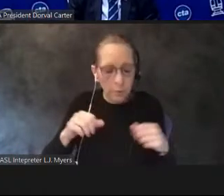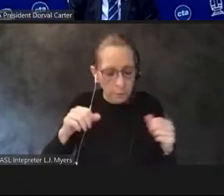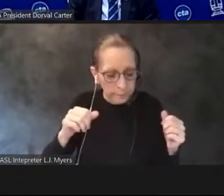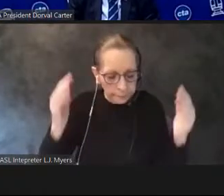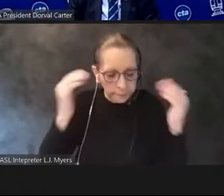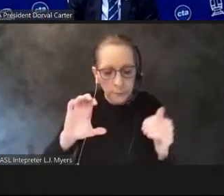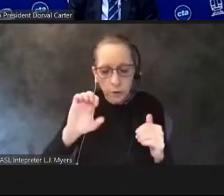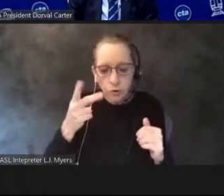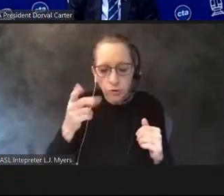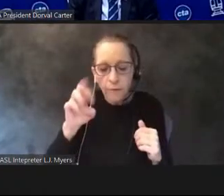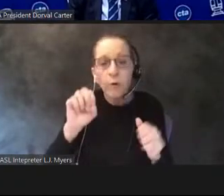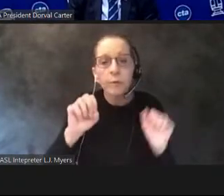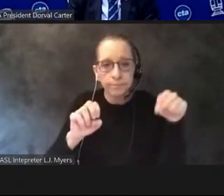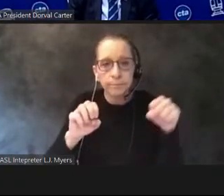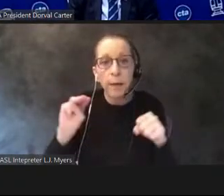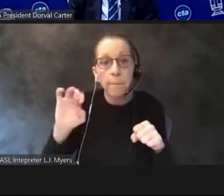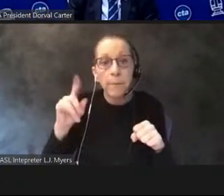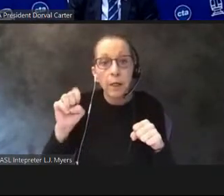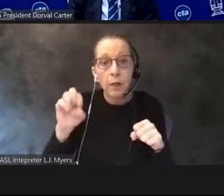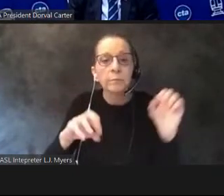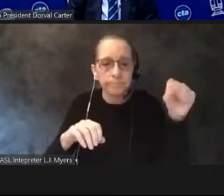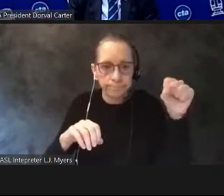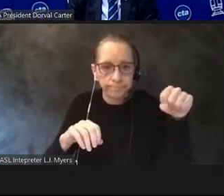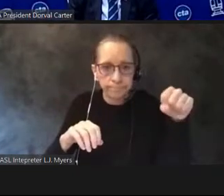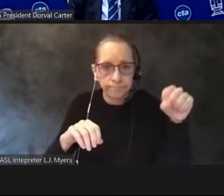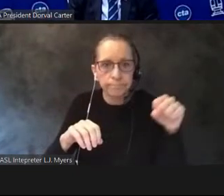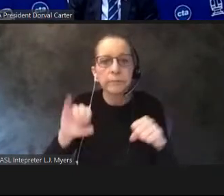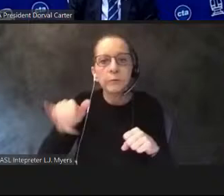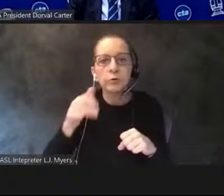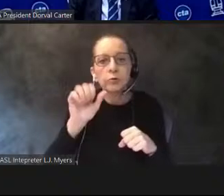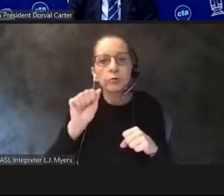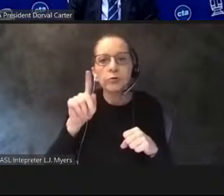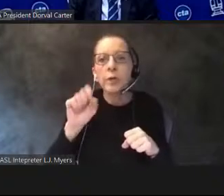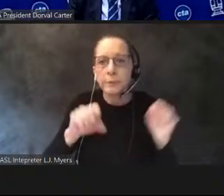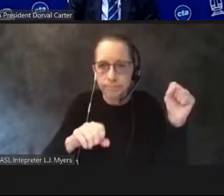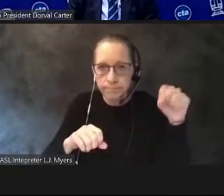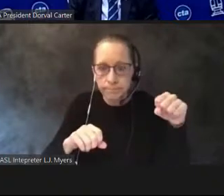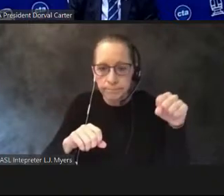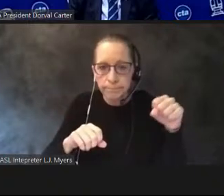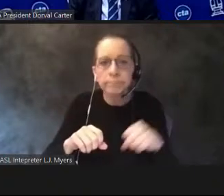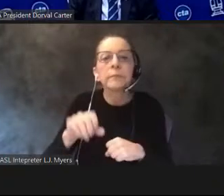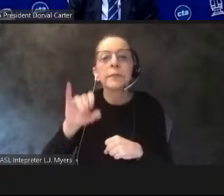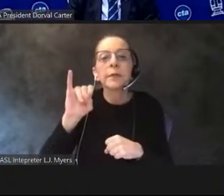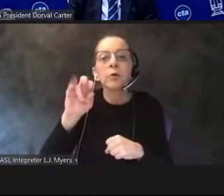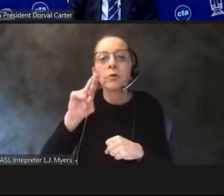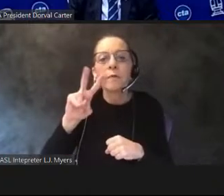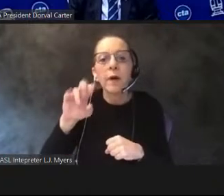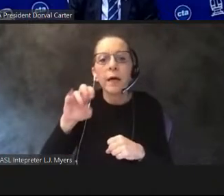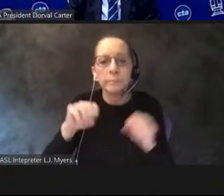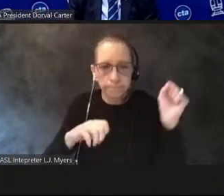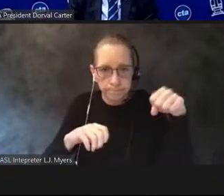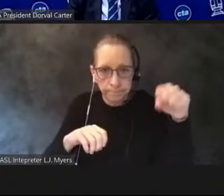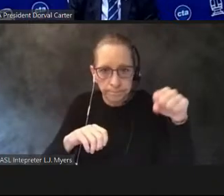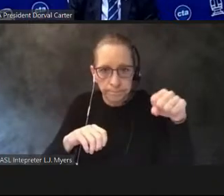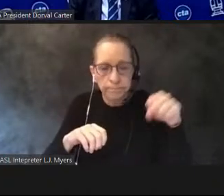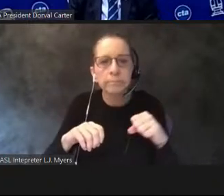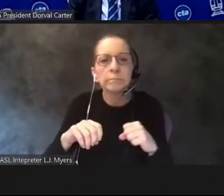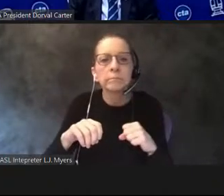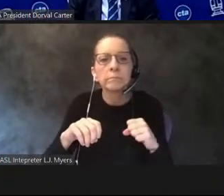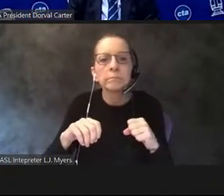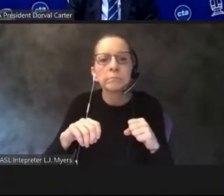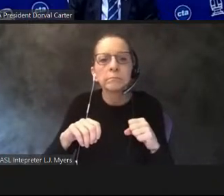Yes. Reverend Miller. Yes. Reverend Jakes. Yes. Director Irvine. Yes.